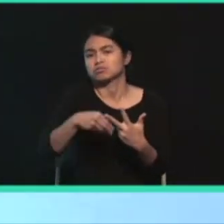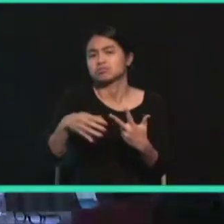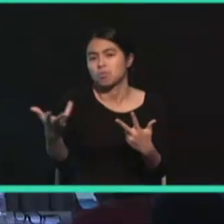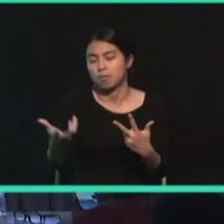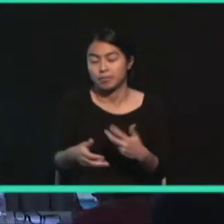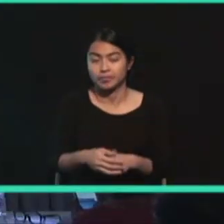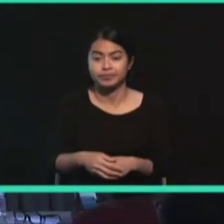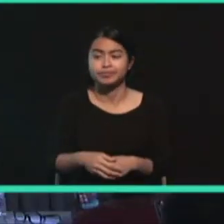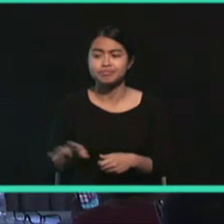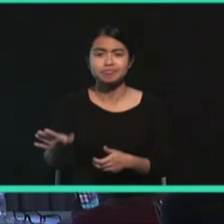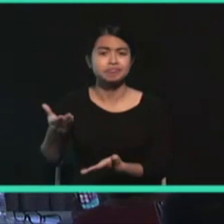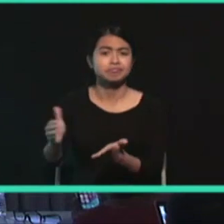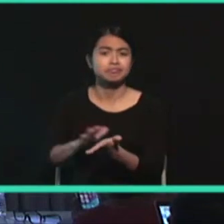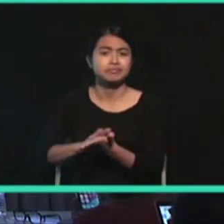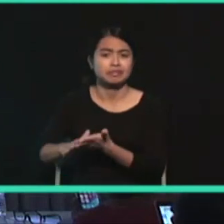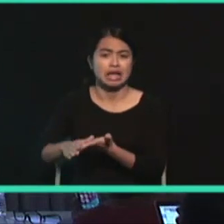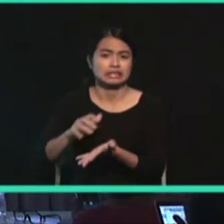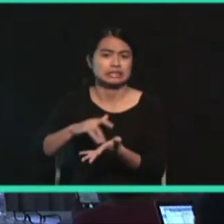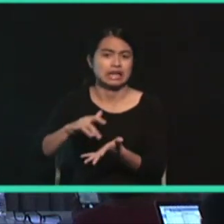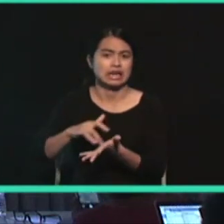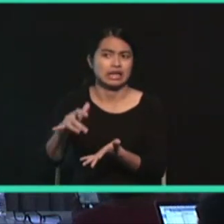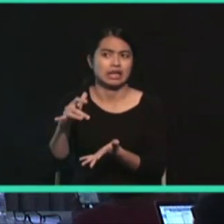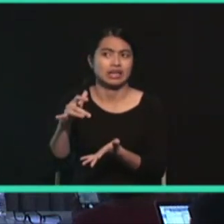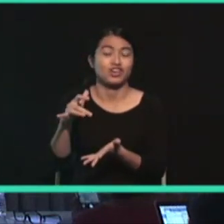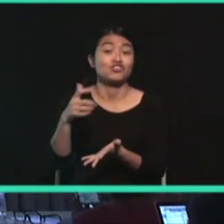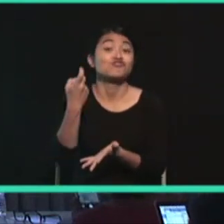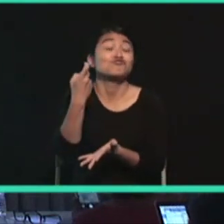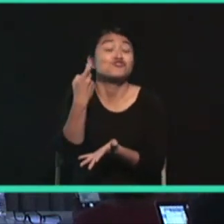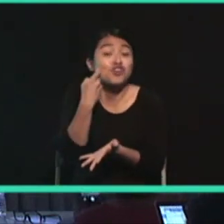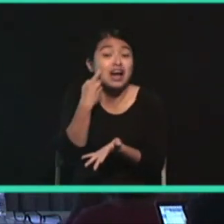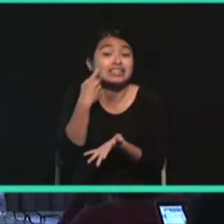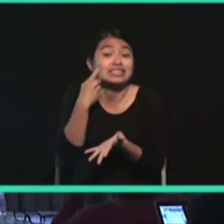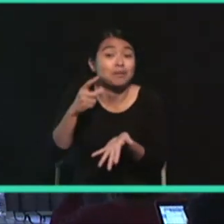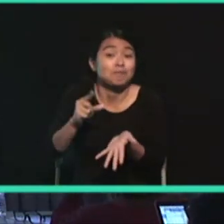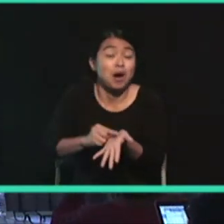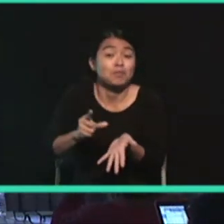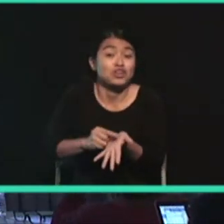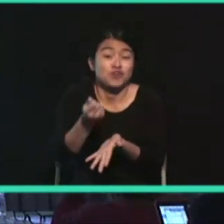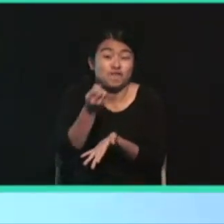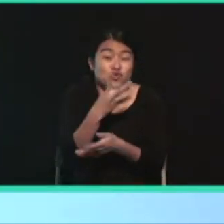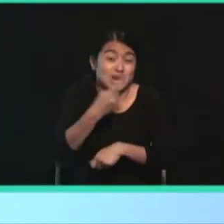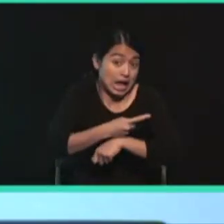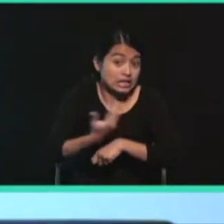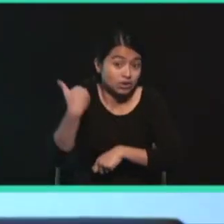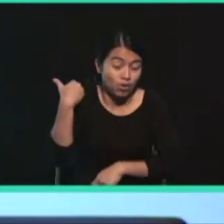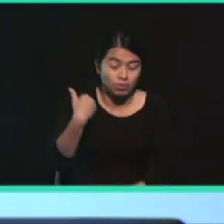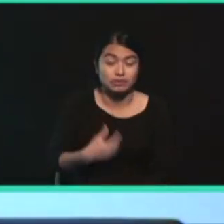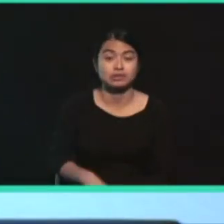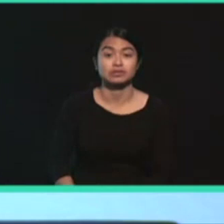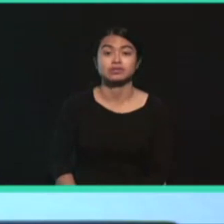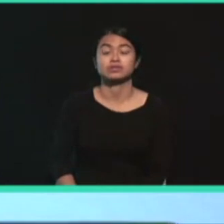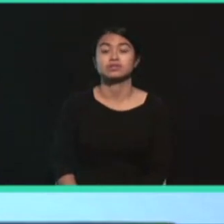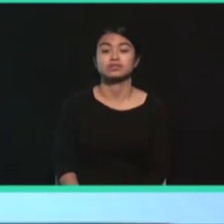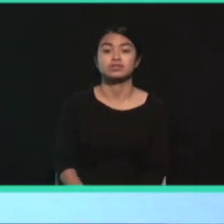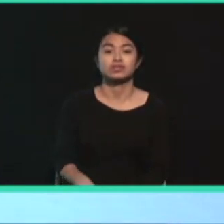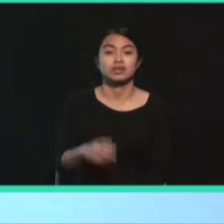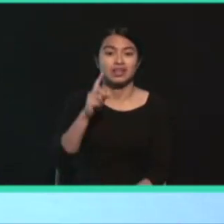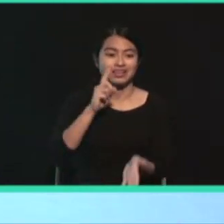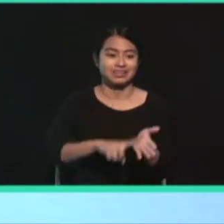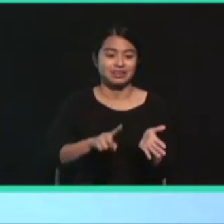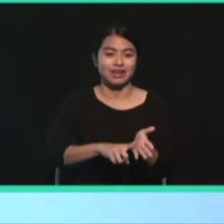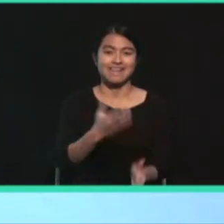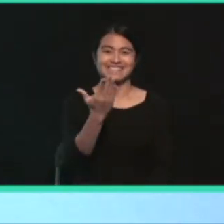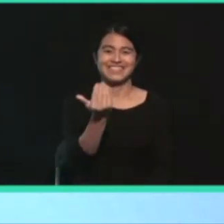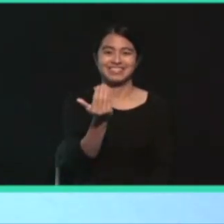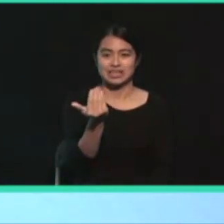study that was published just a few days ago. And what they did, they looked at 15 finishers of the